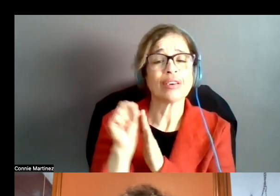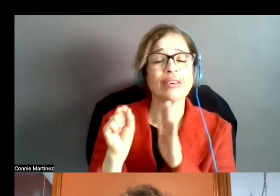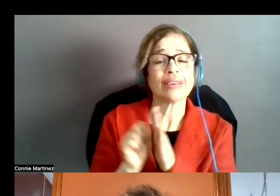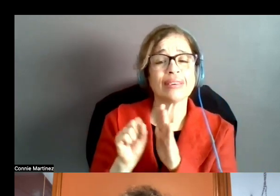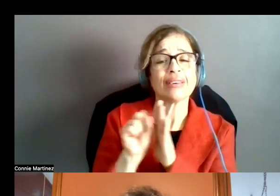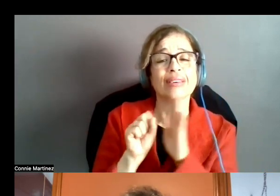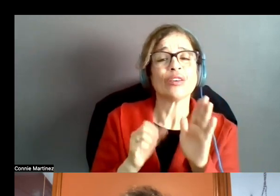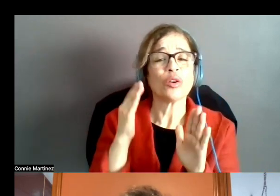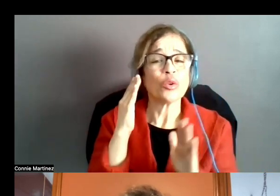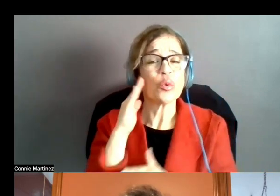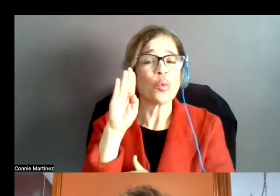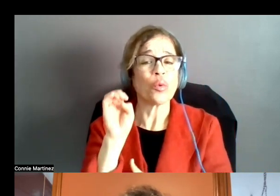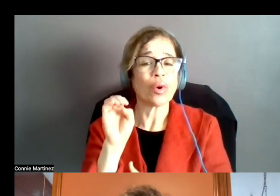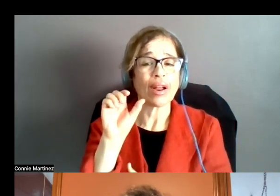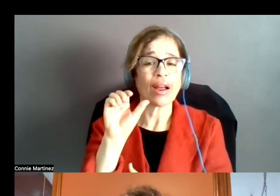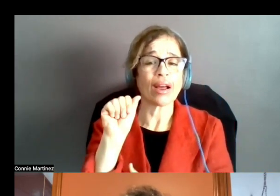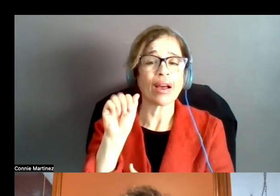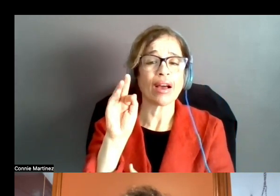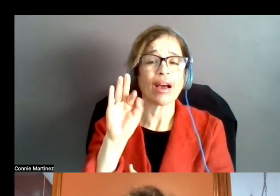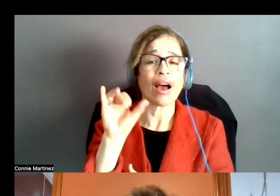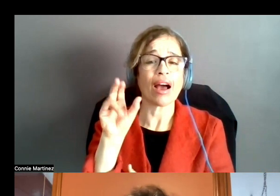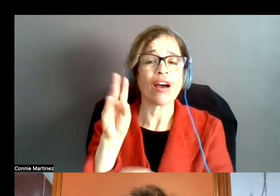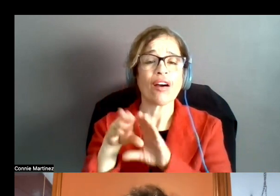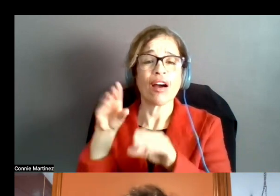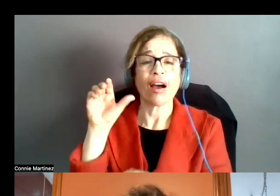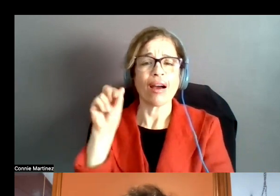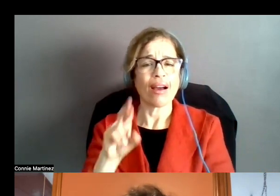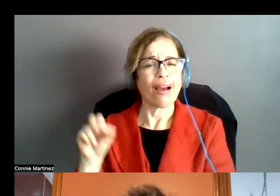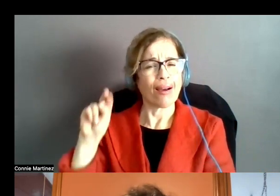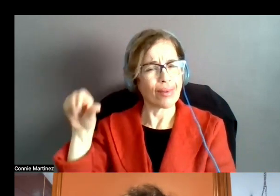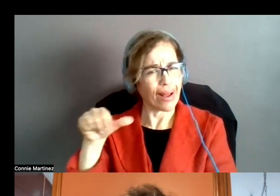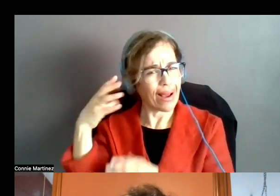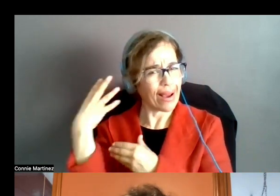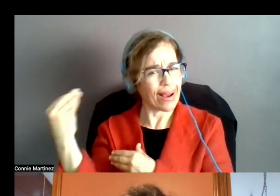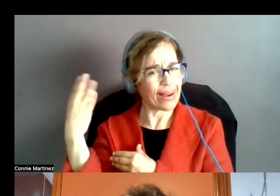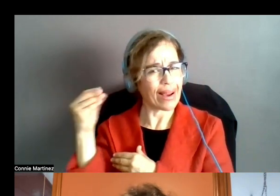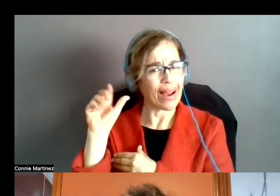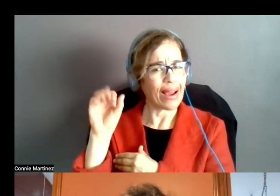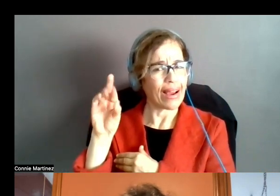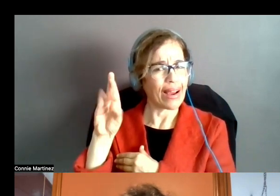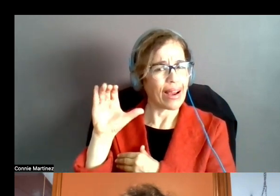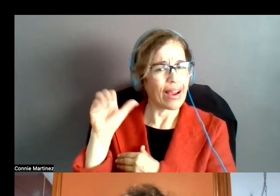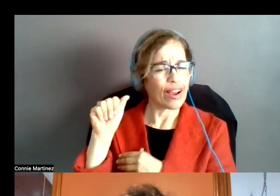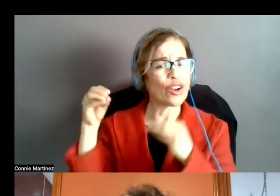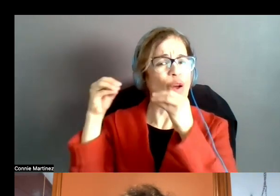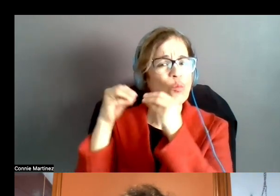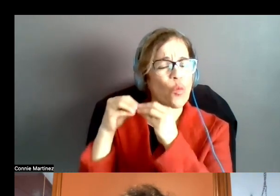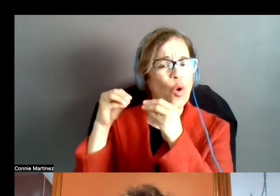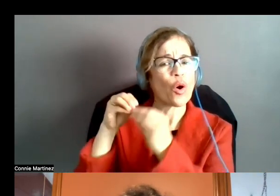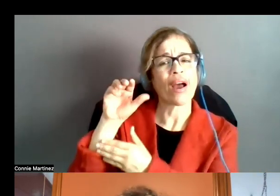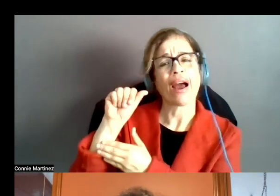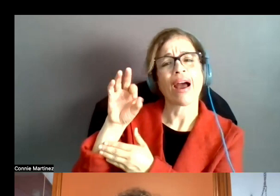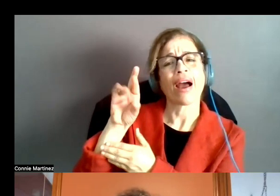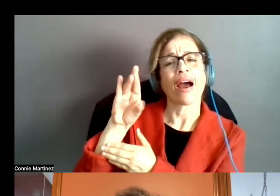actually is known to be Africa outside of Africa. There is no other place outside of Africa with more African